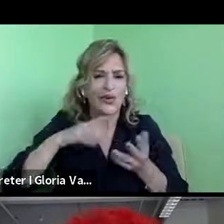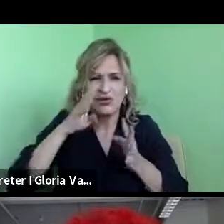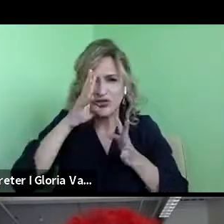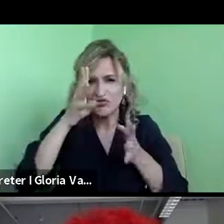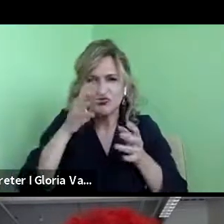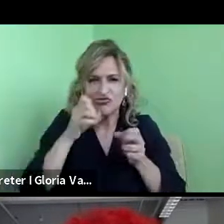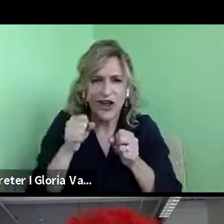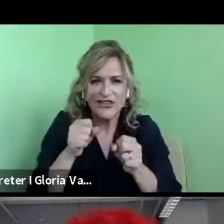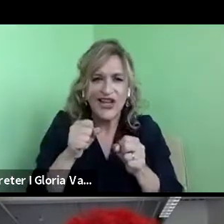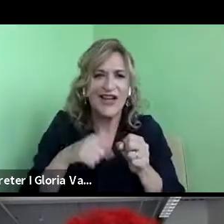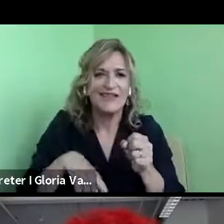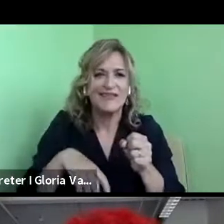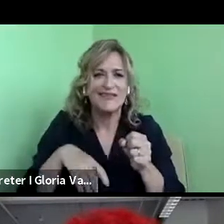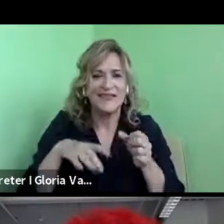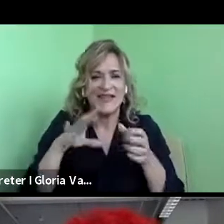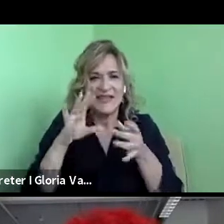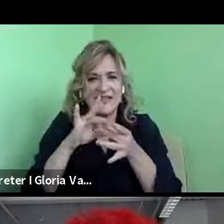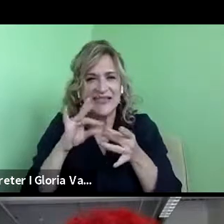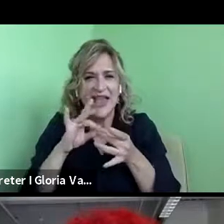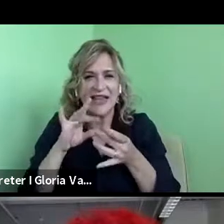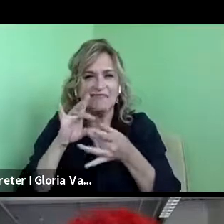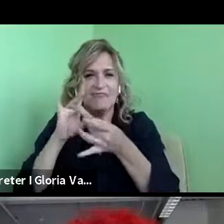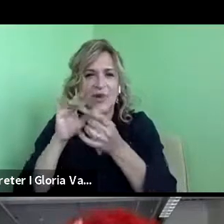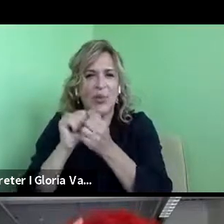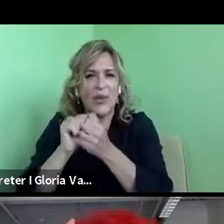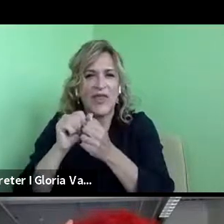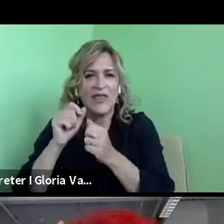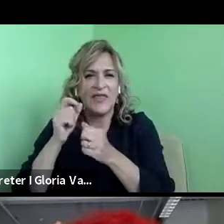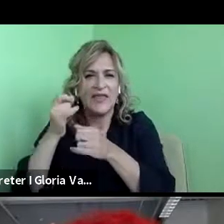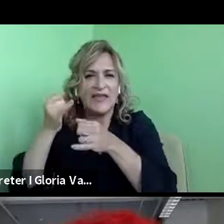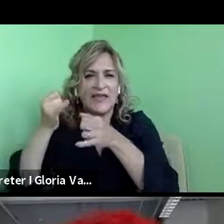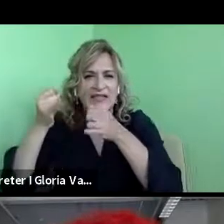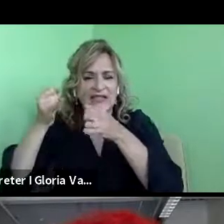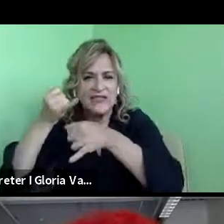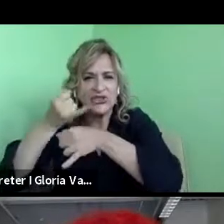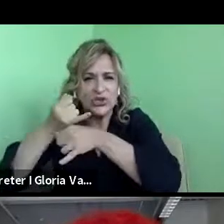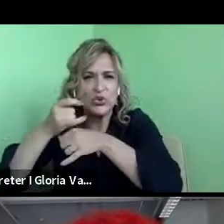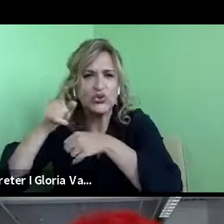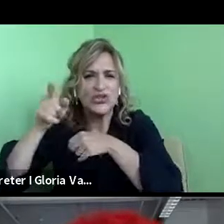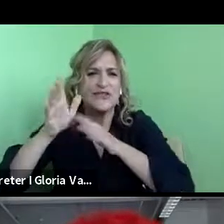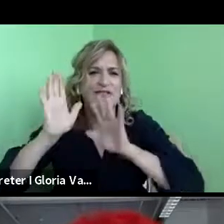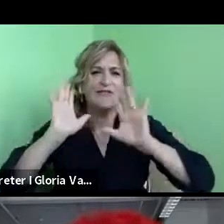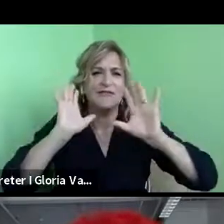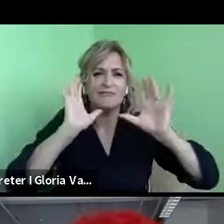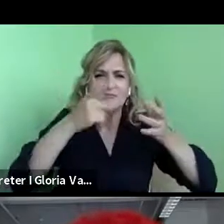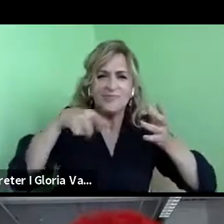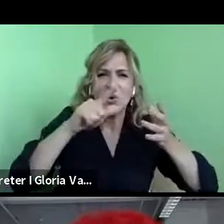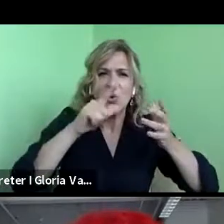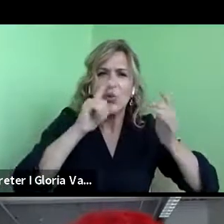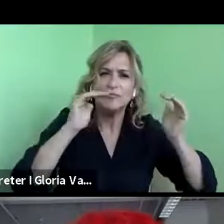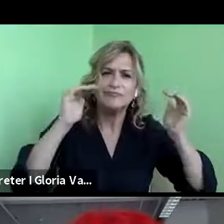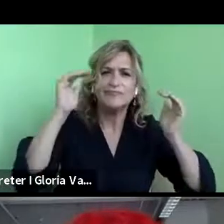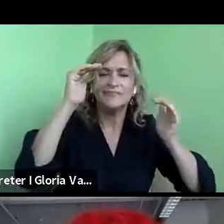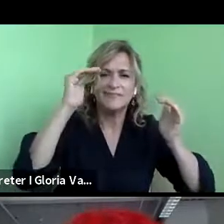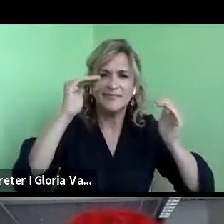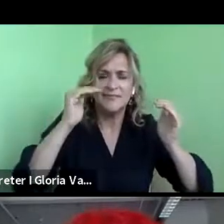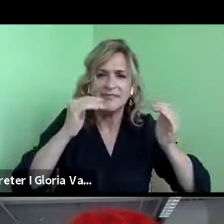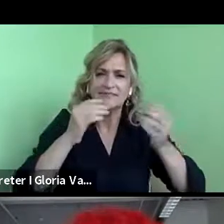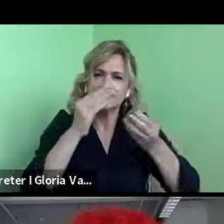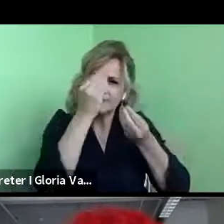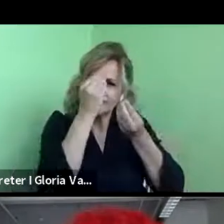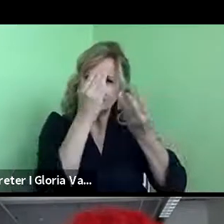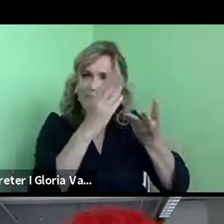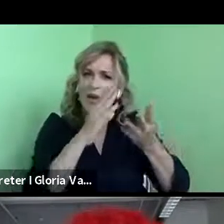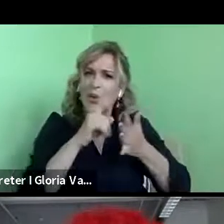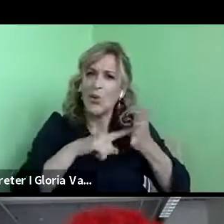institutions, consult, you know, with people who are at the top, say what our needs are, have a list of demands, you know,